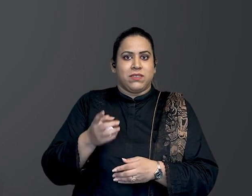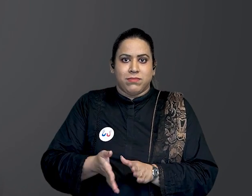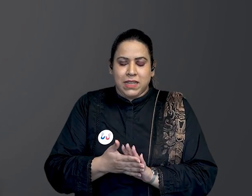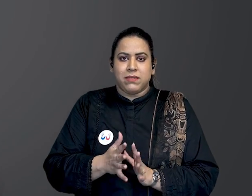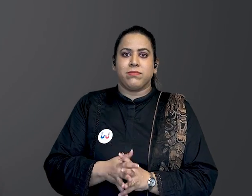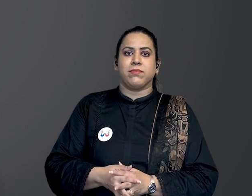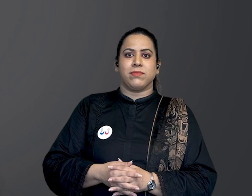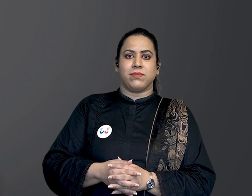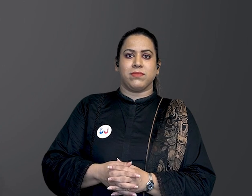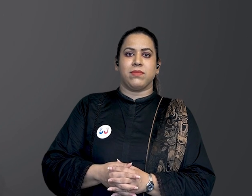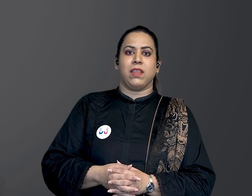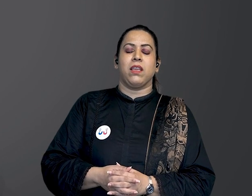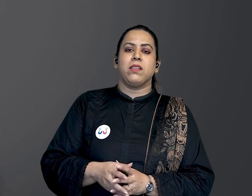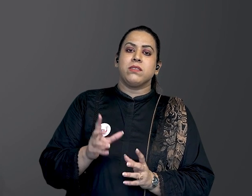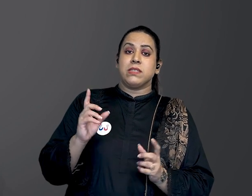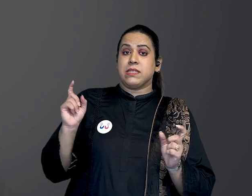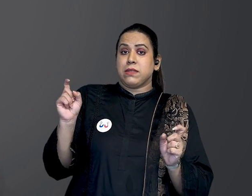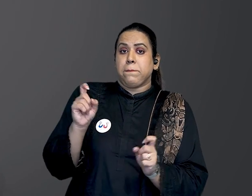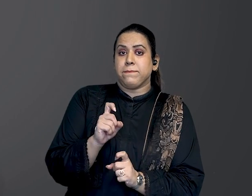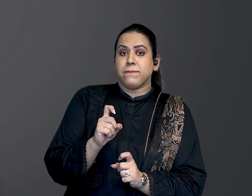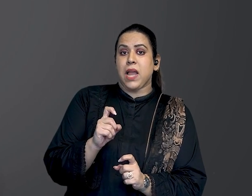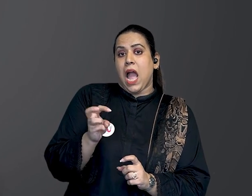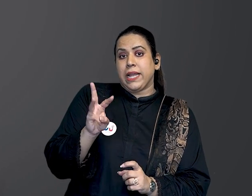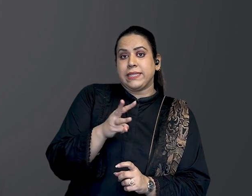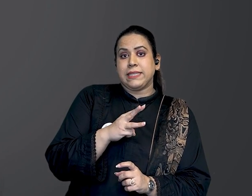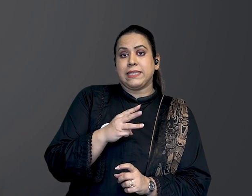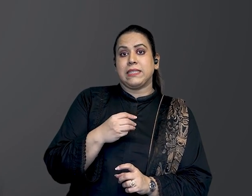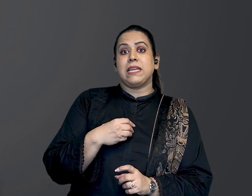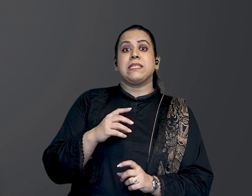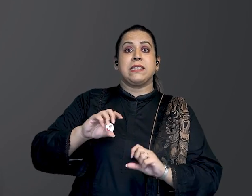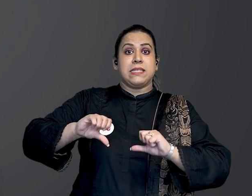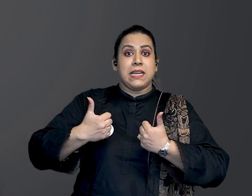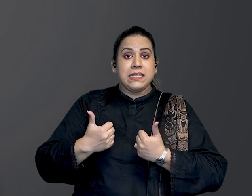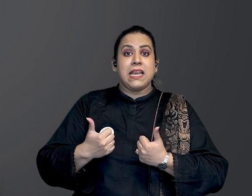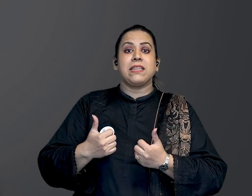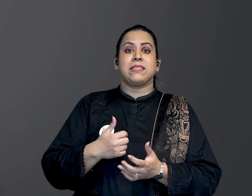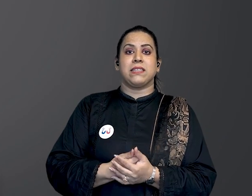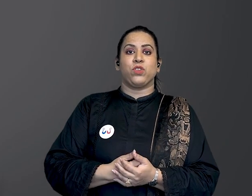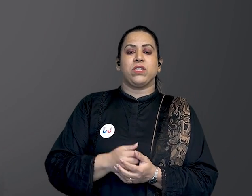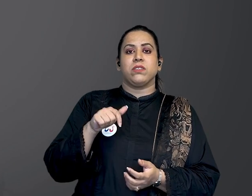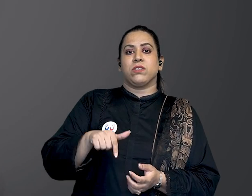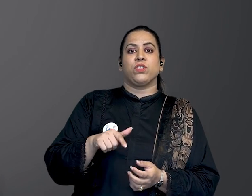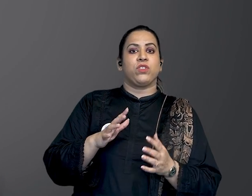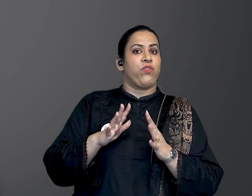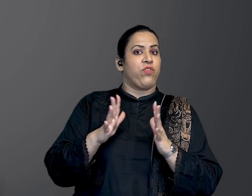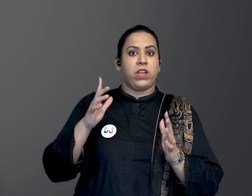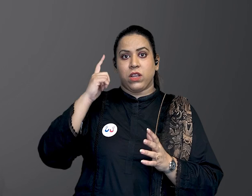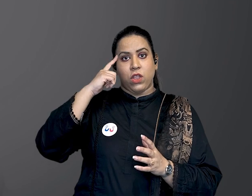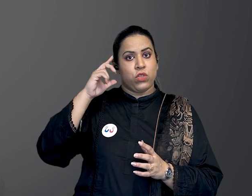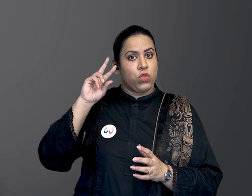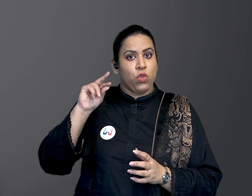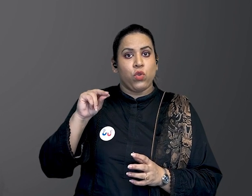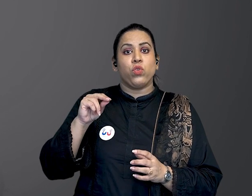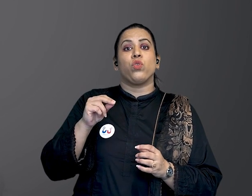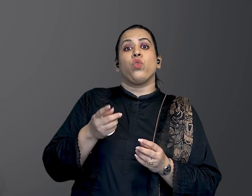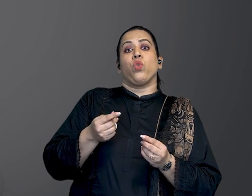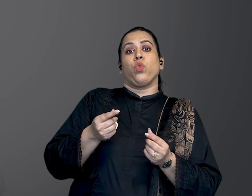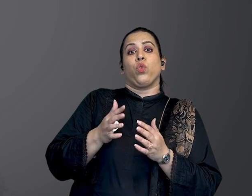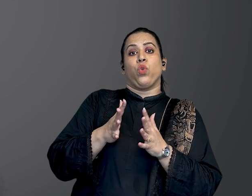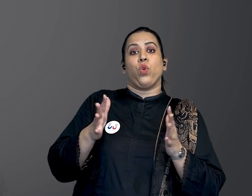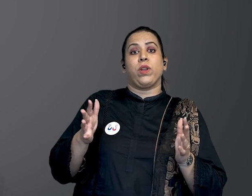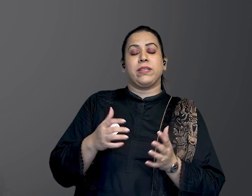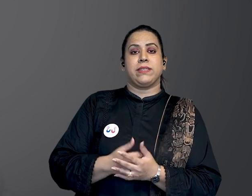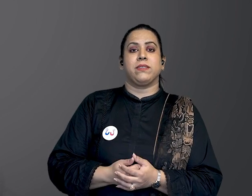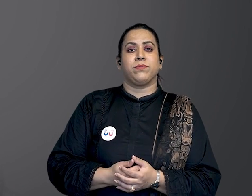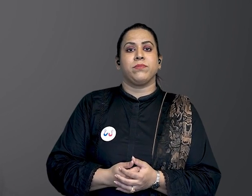topic today is understanding your body. Understanding your body to live a more healthier and fulfilling life is to look good